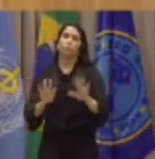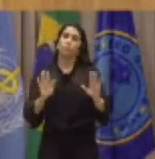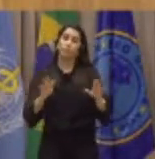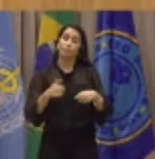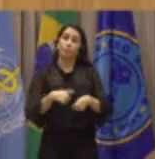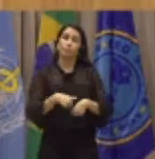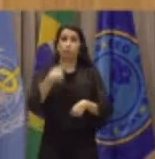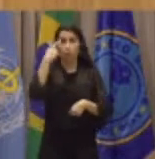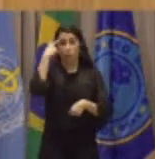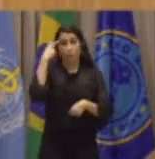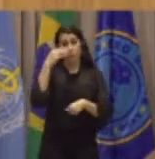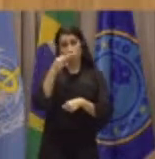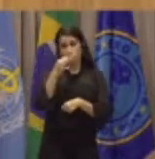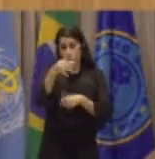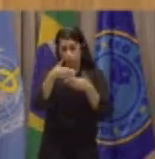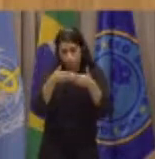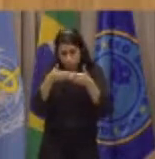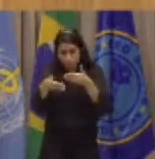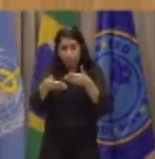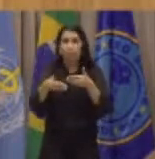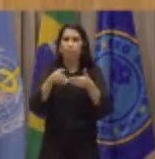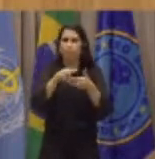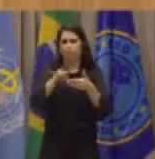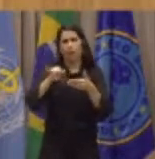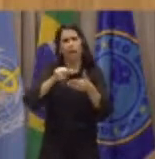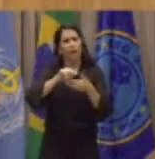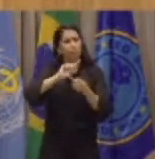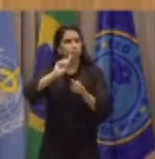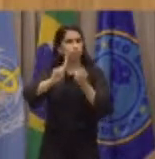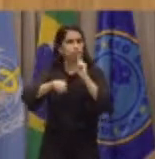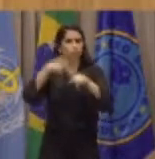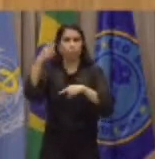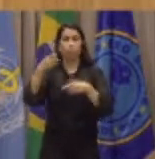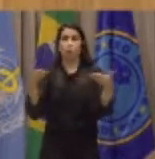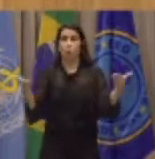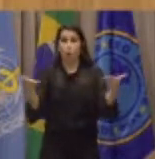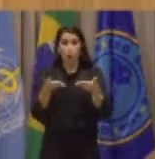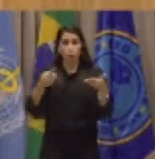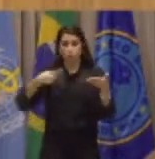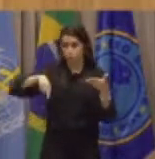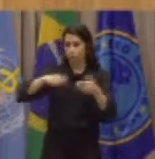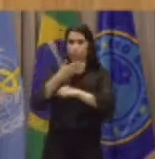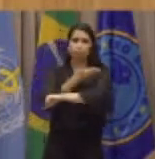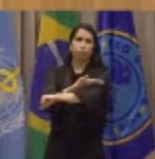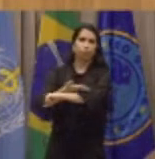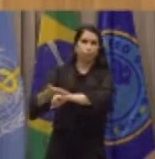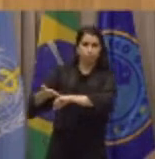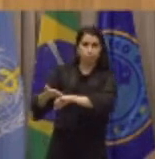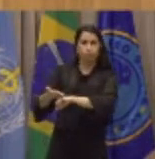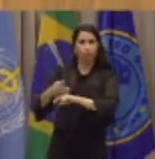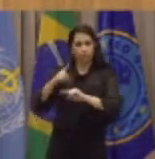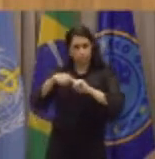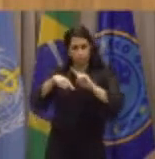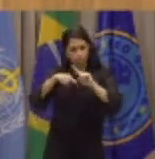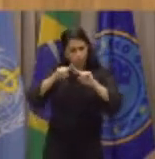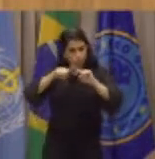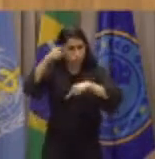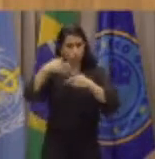believe that in the future this is going to change a lot of the paradigms that we have.